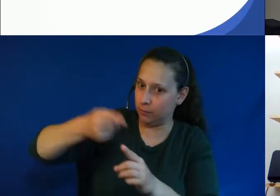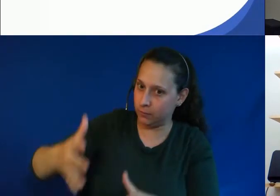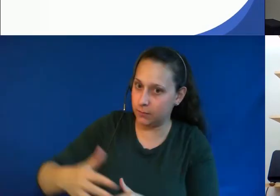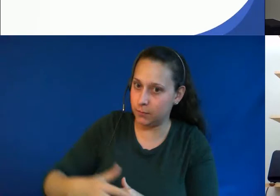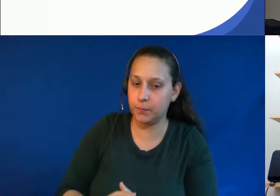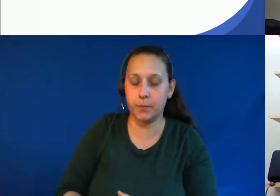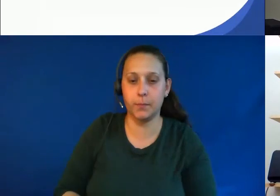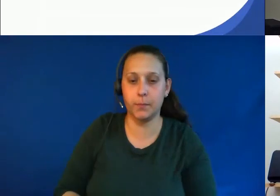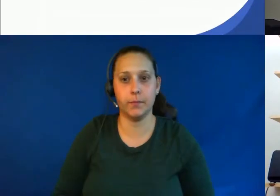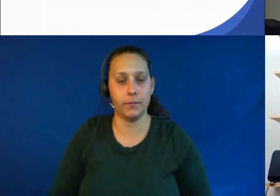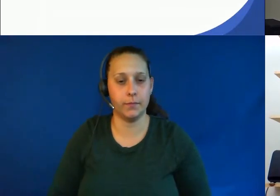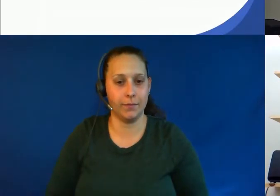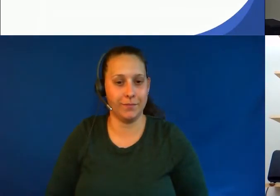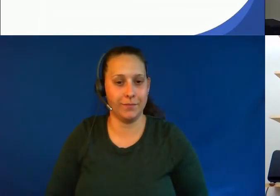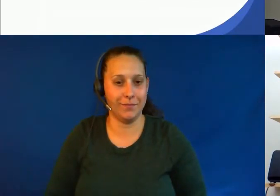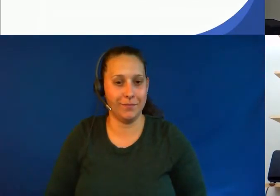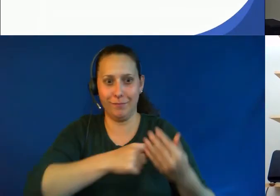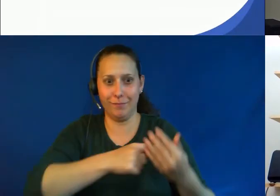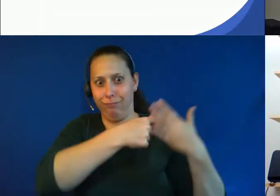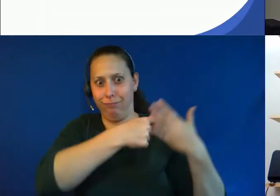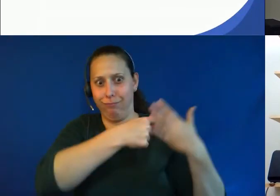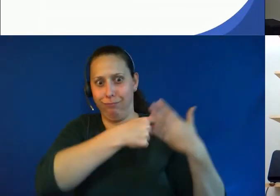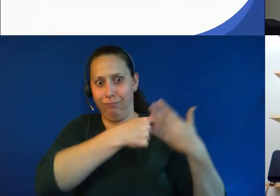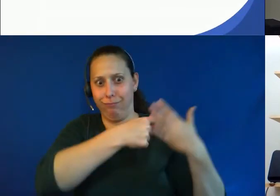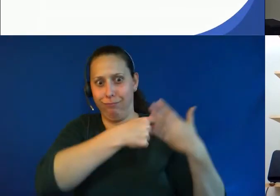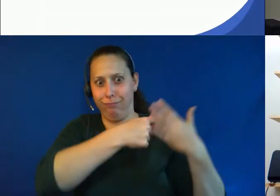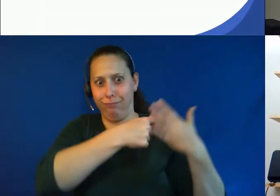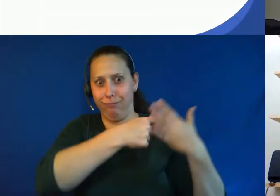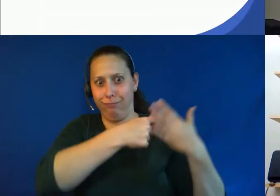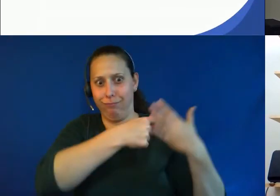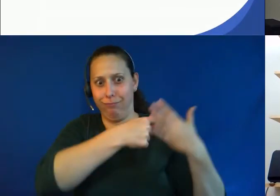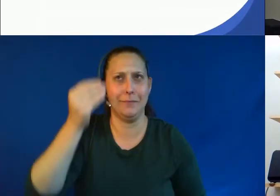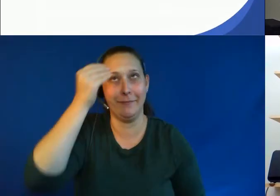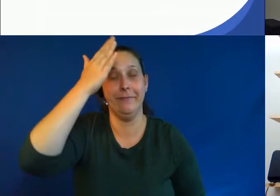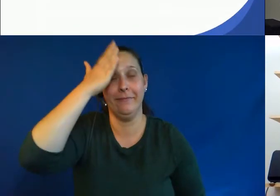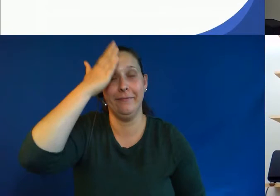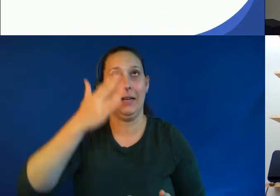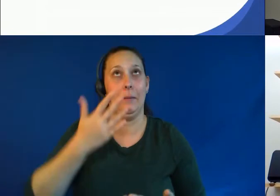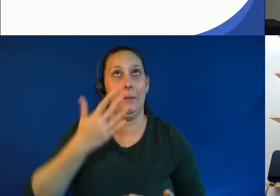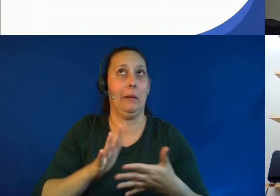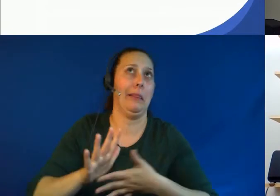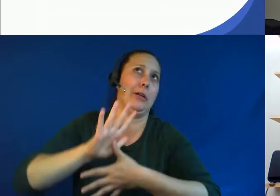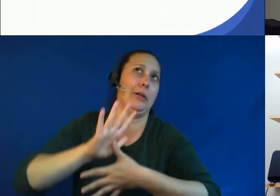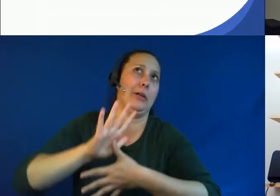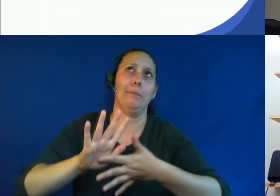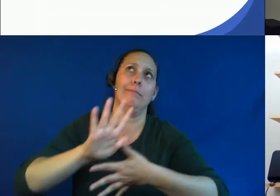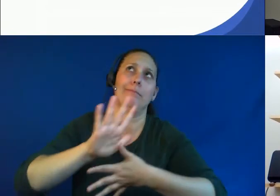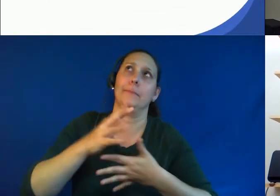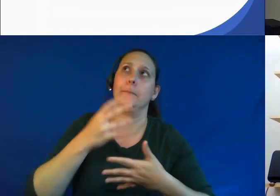And like there's an endless list of things that we've learned. I'll try and think of the maybe the top ones. Um,